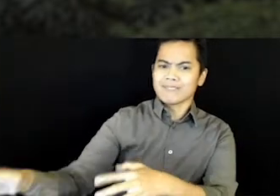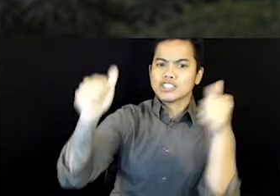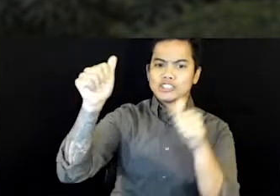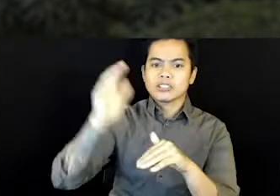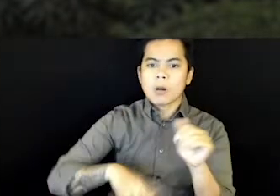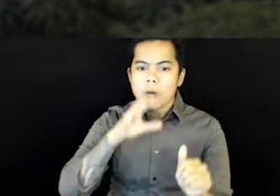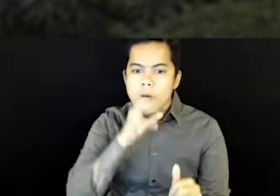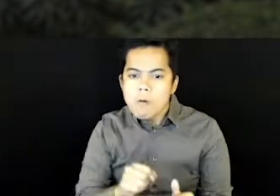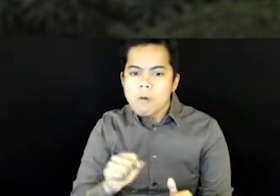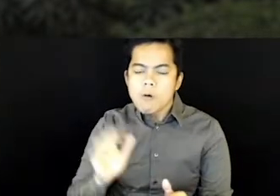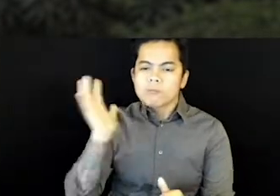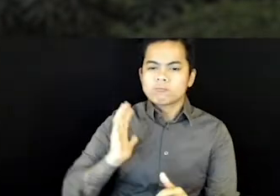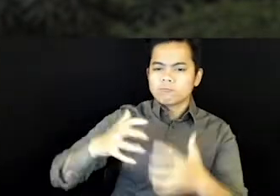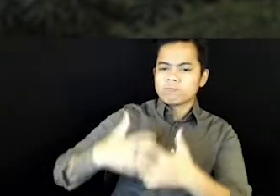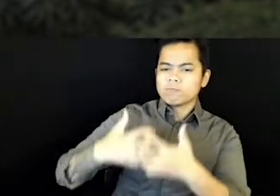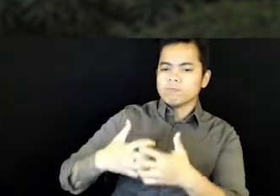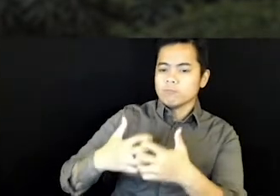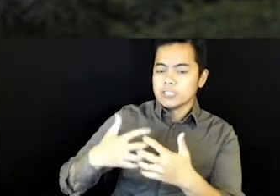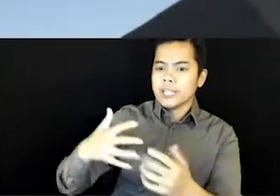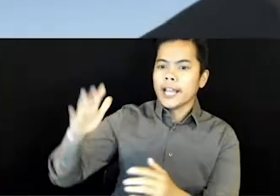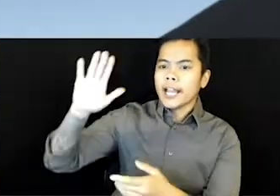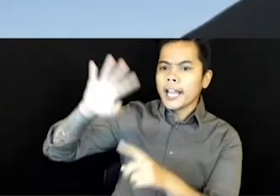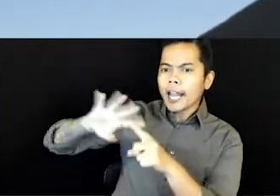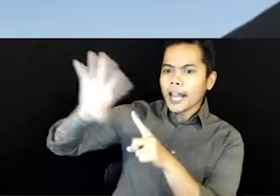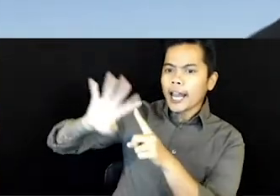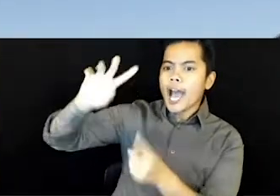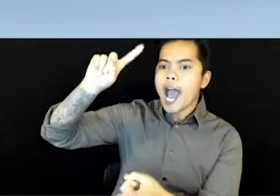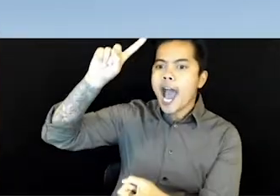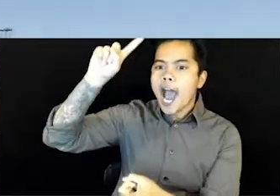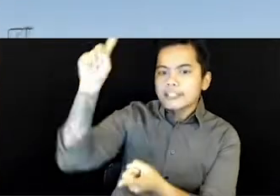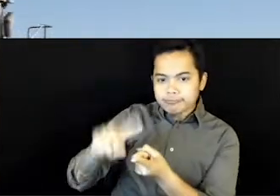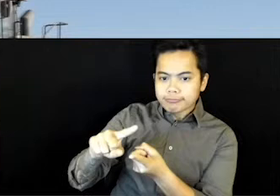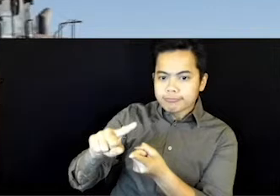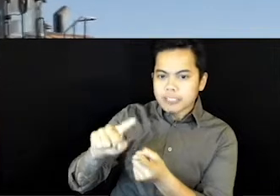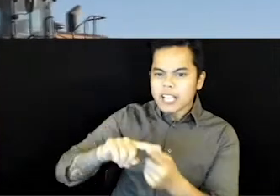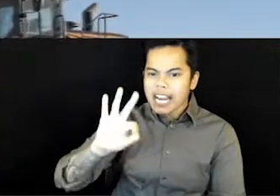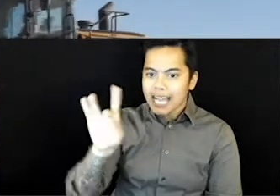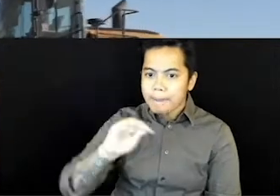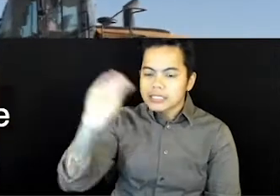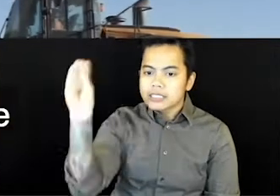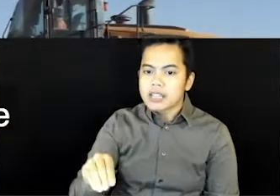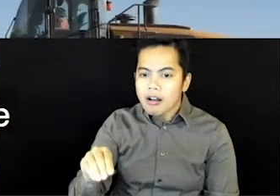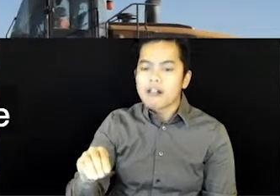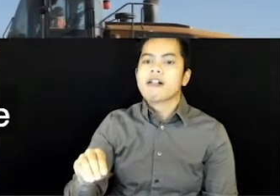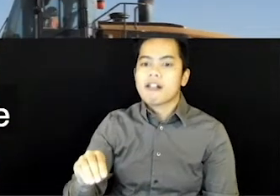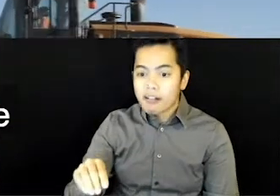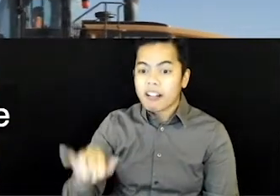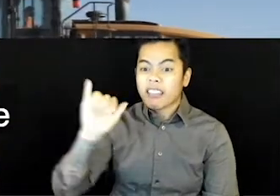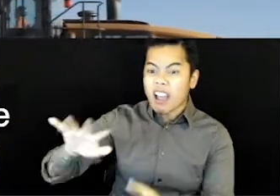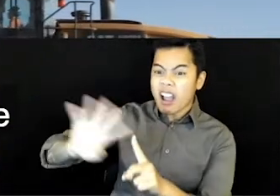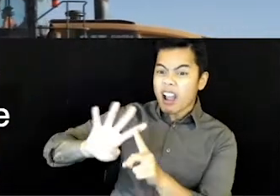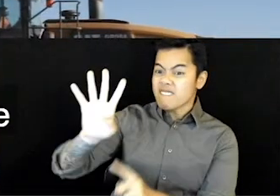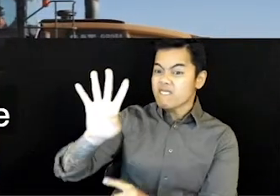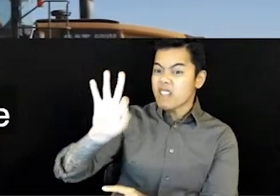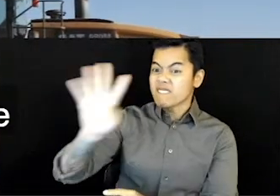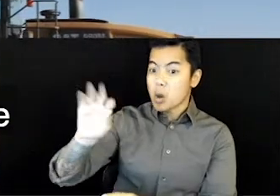the old plant with proven emissions reductions. Airborne testing shows a decrease of particulate emissions by 98%,